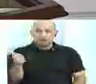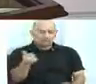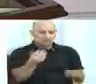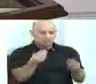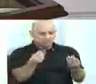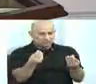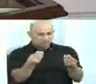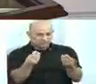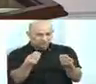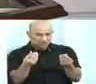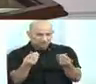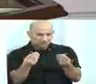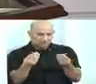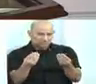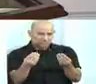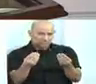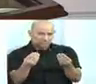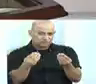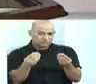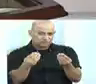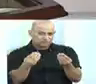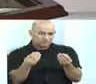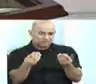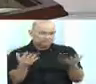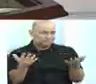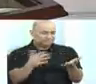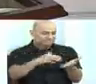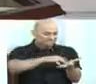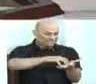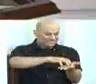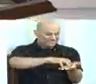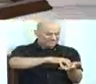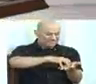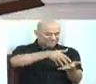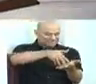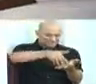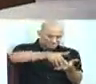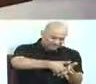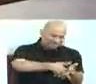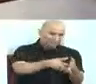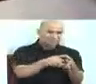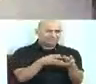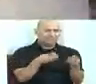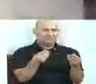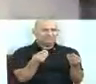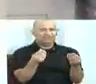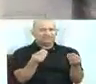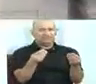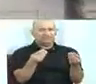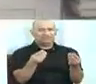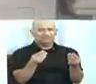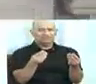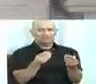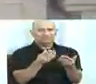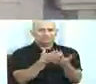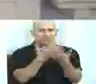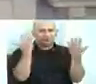All other ground is sinking reason.